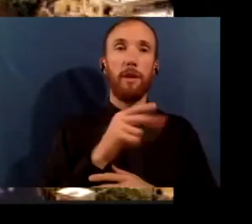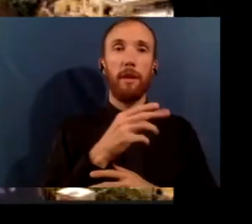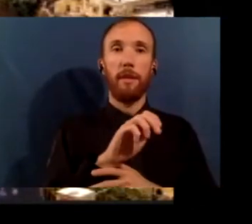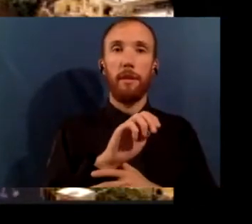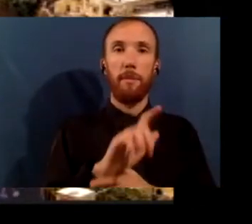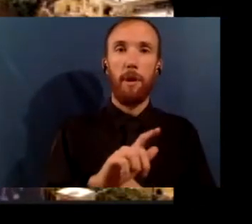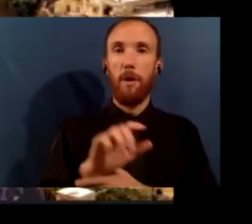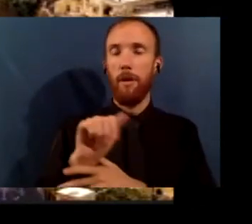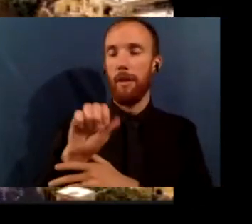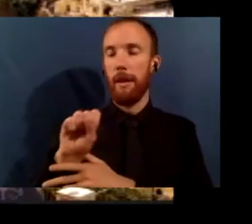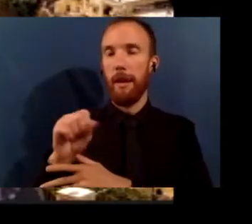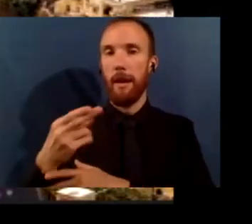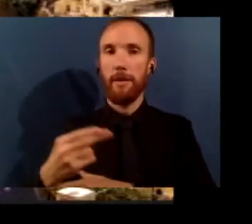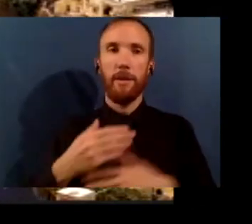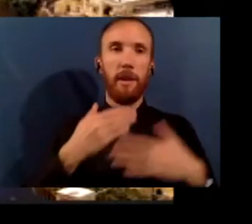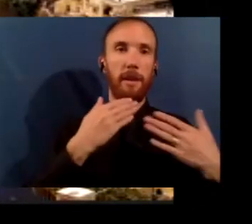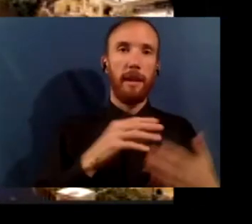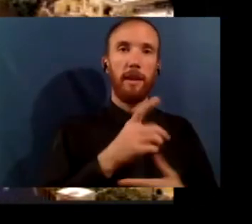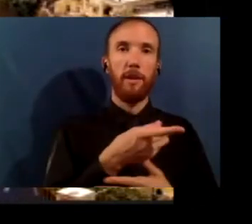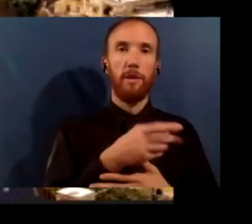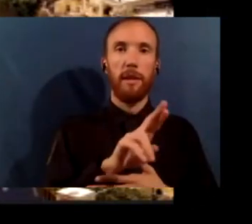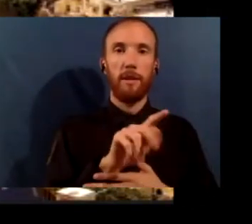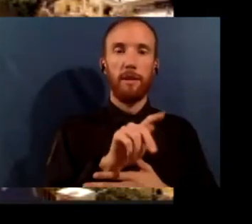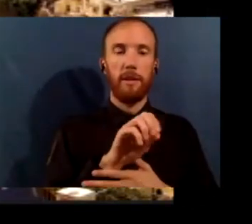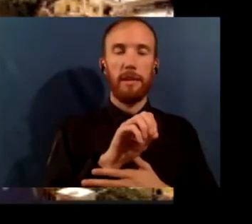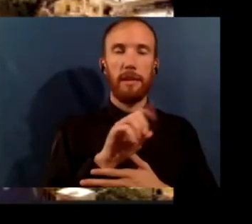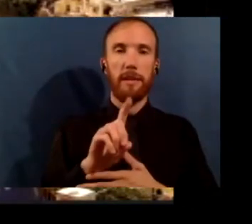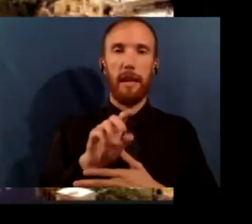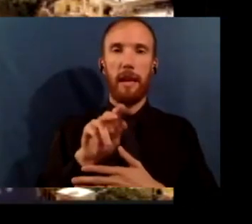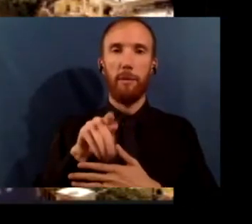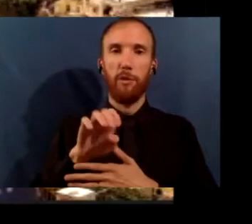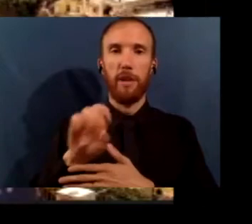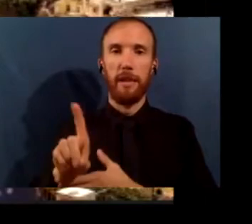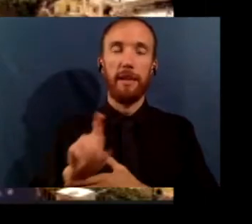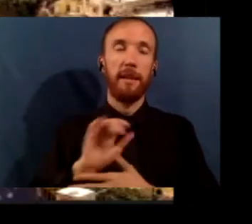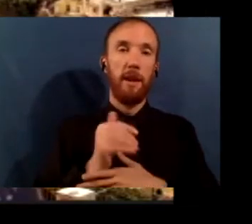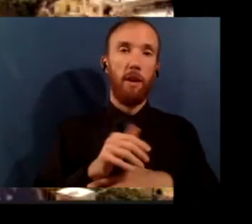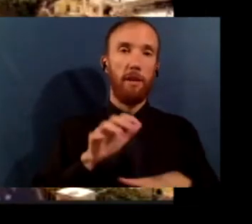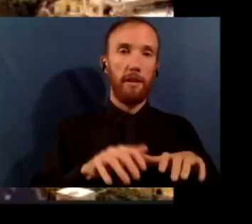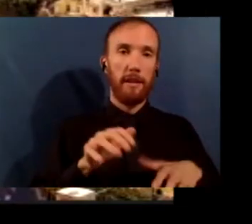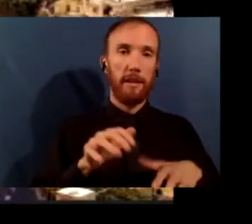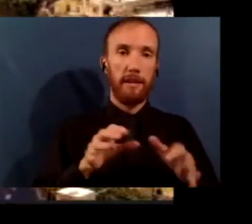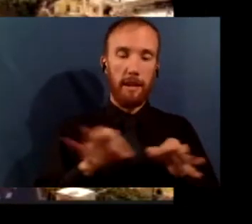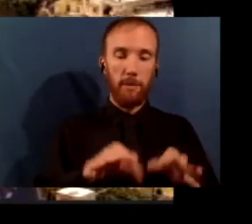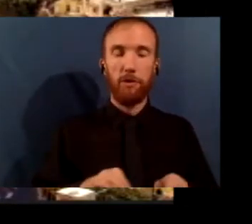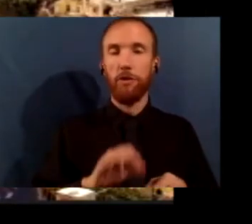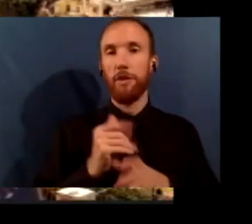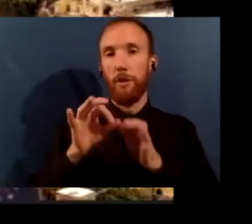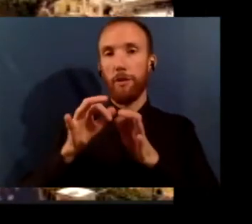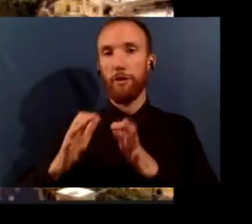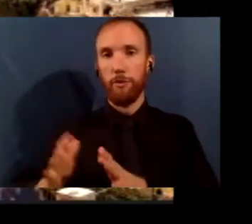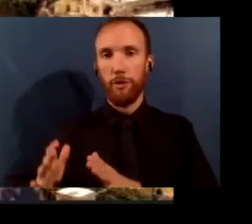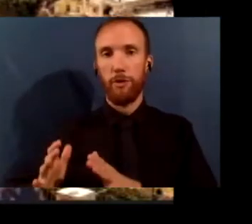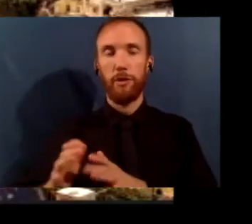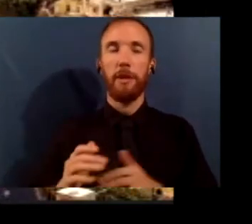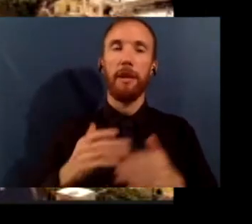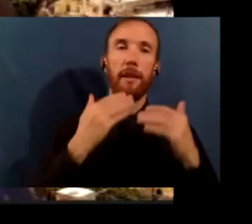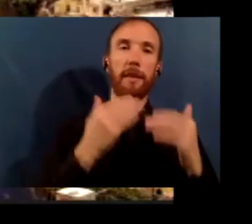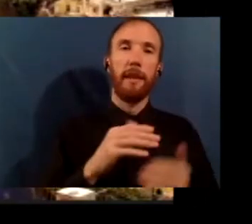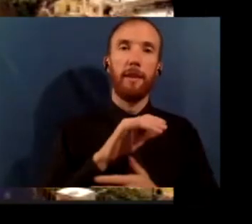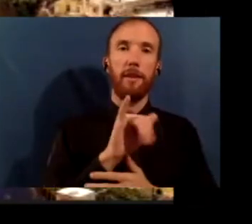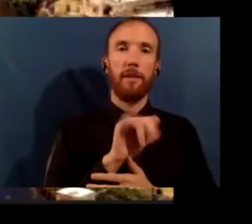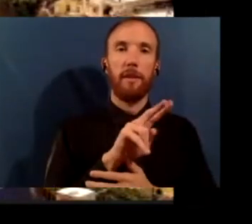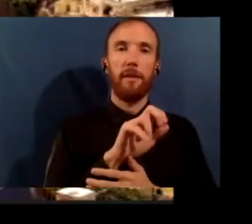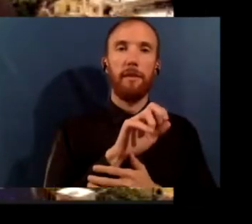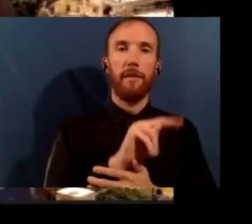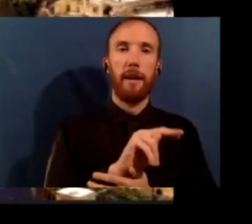you to Dr. Todd Breland, to our captioner, interpreter. Special thanks to Yvonne from IRRPP and